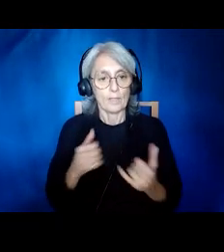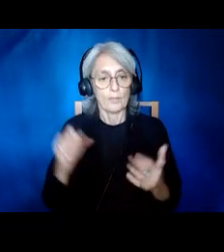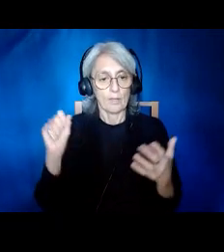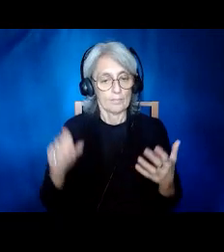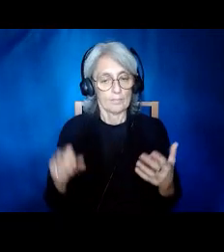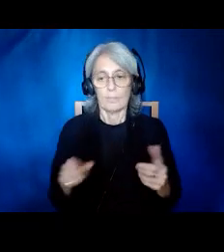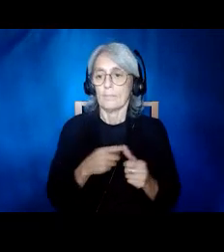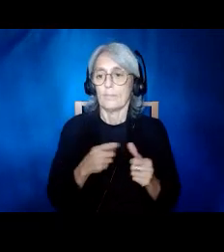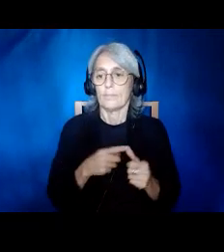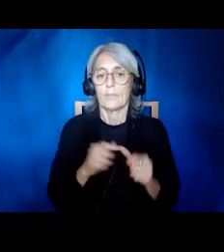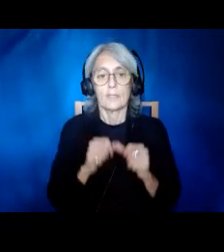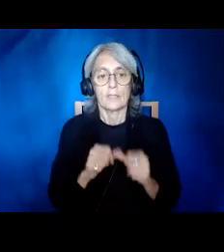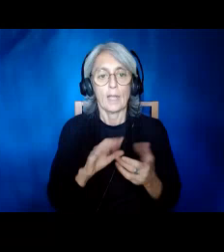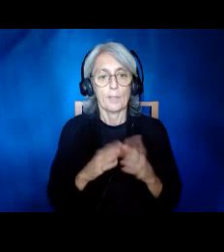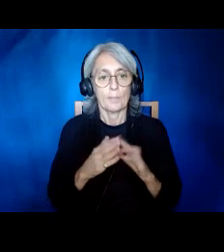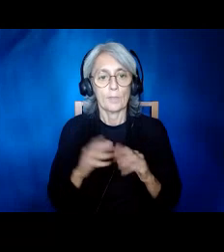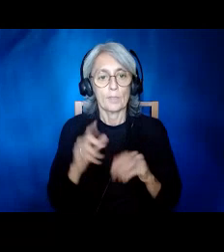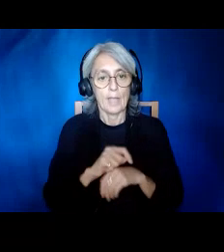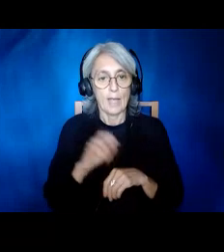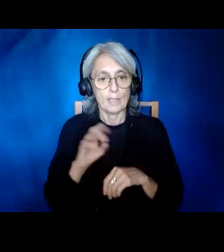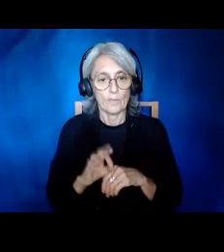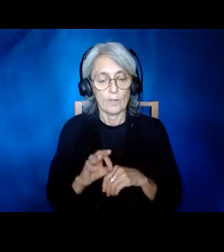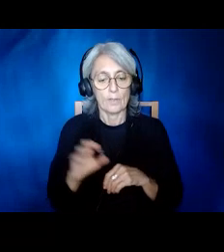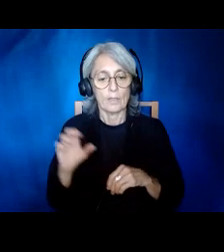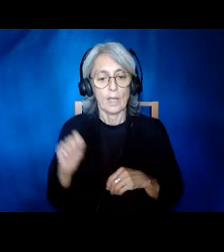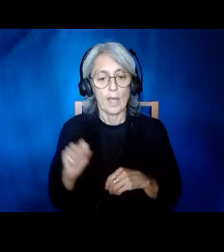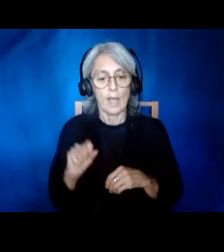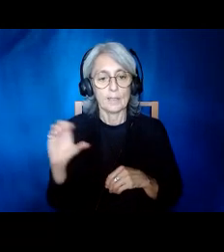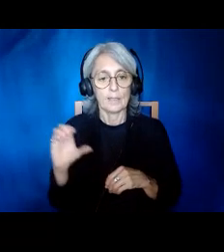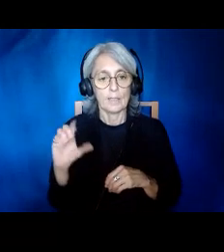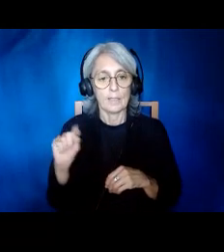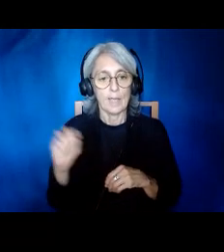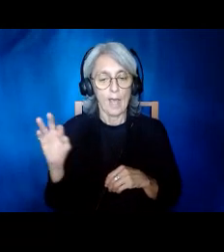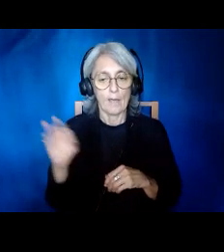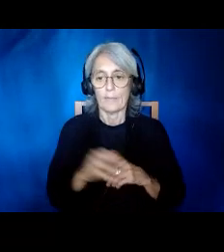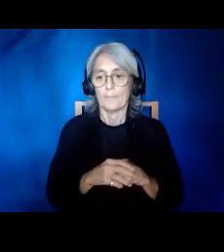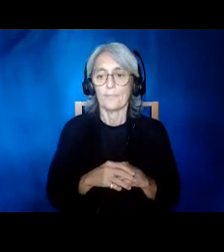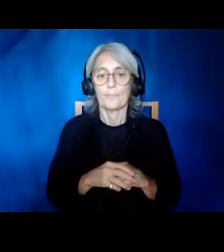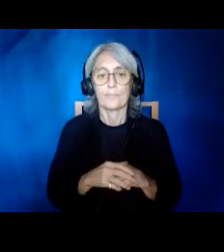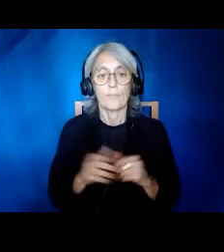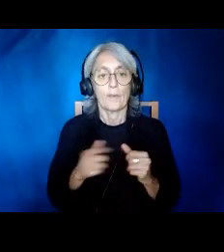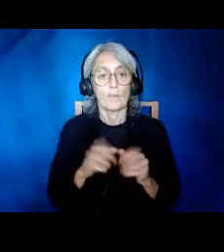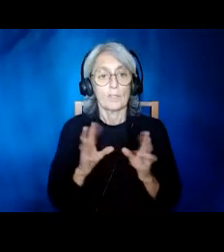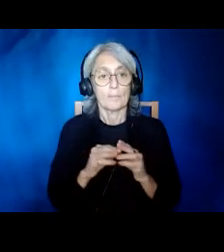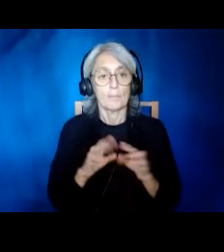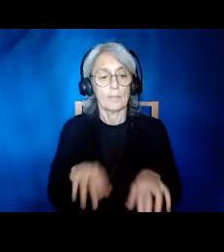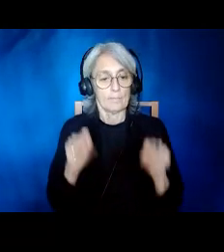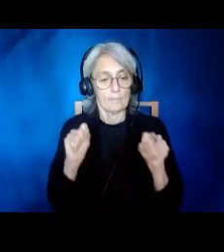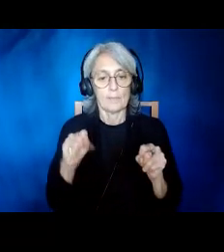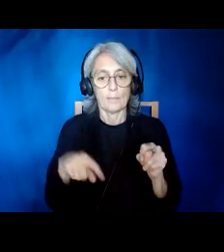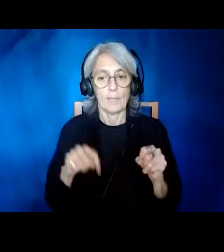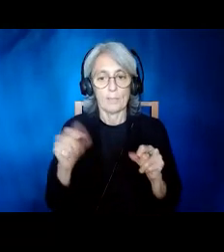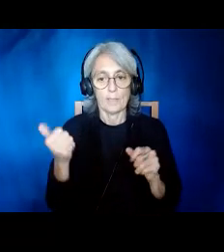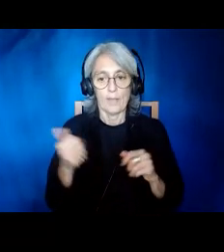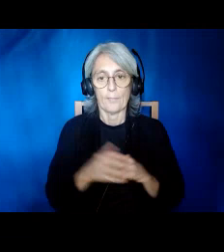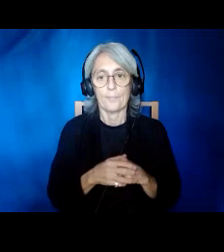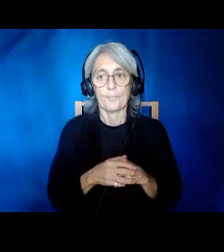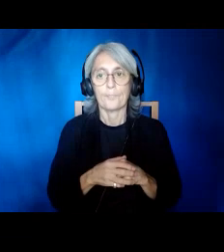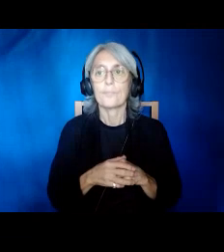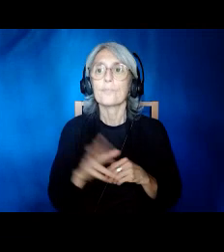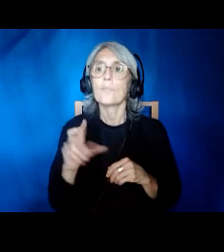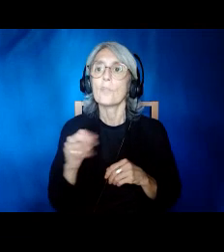our Sustainable Communities Task Force, or SCTF, held its inaugural meeting on September 10th. This 30-member